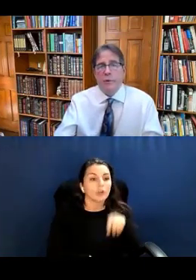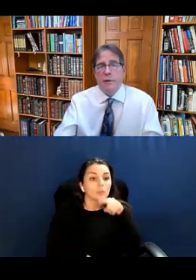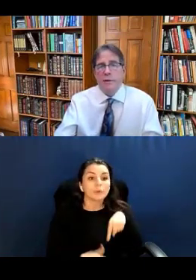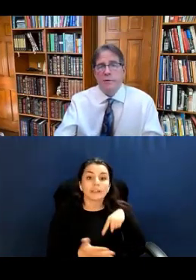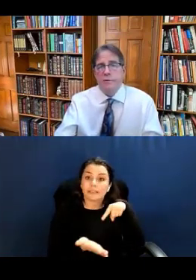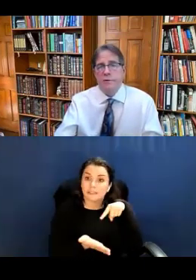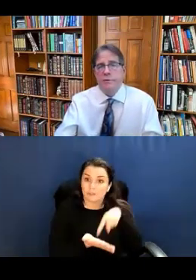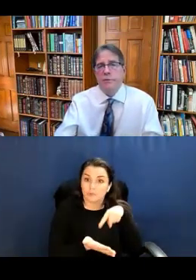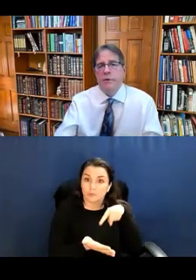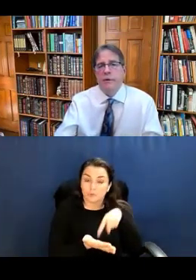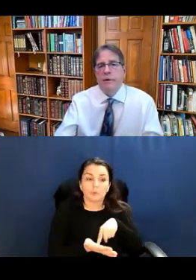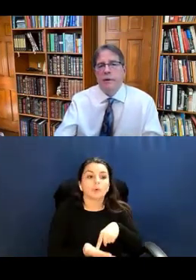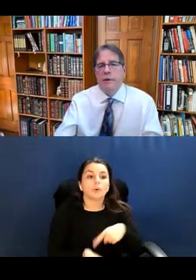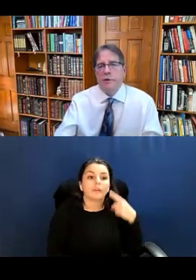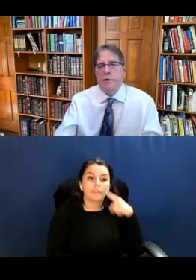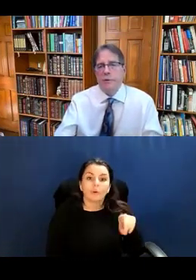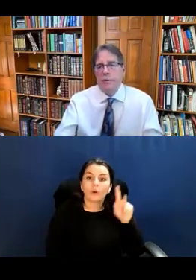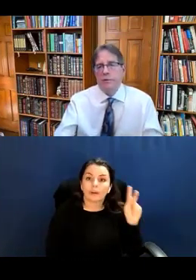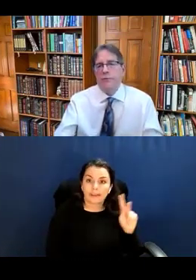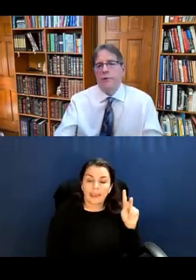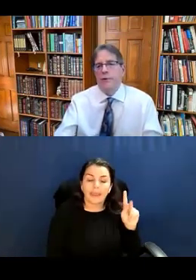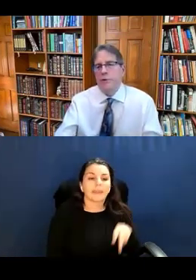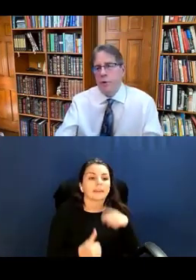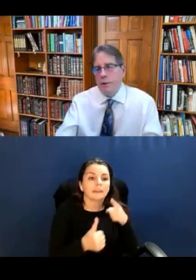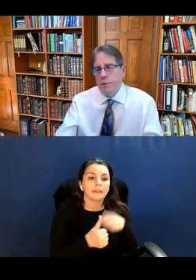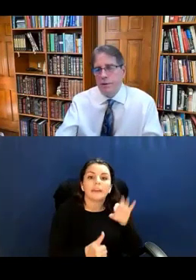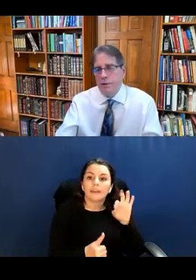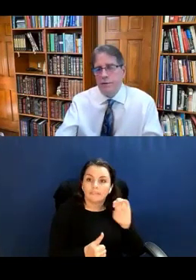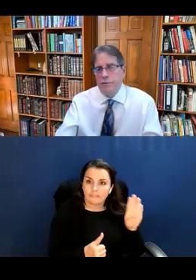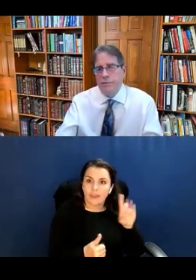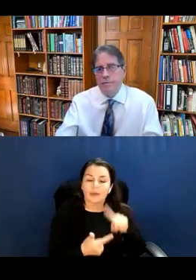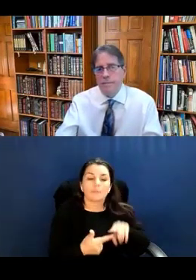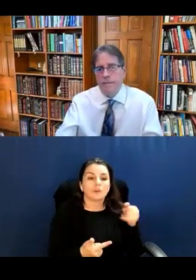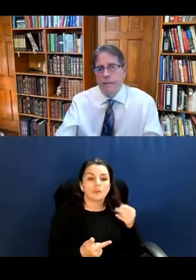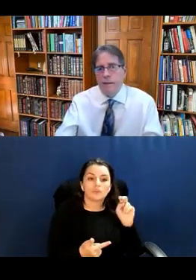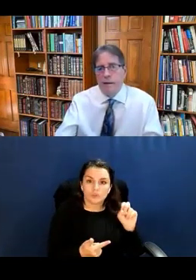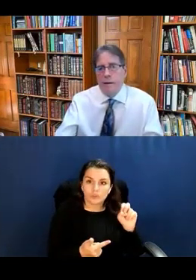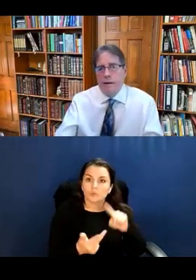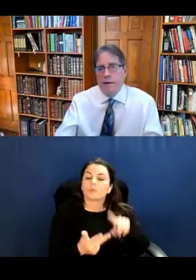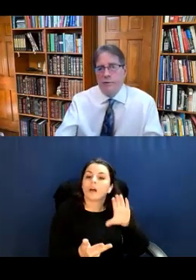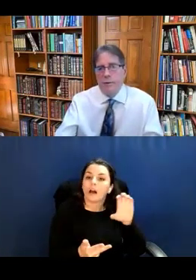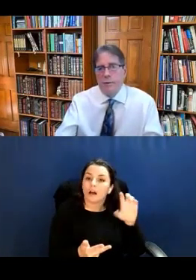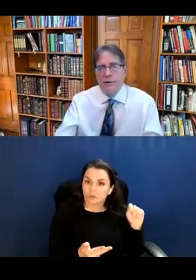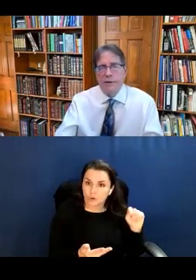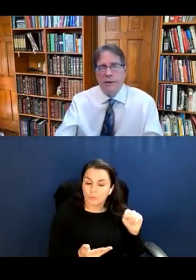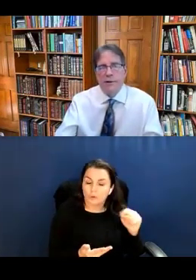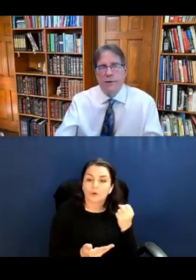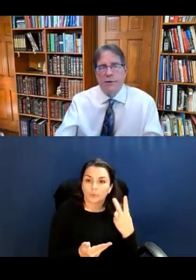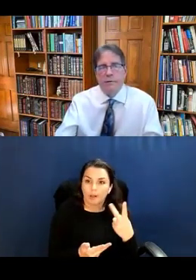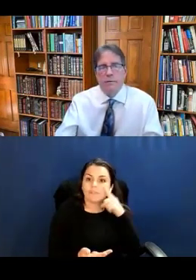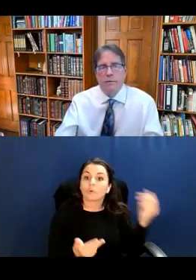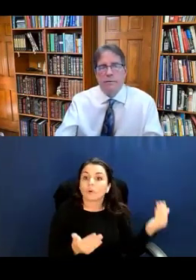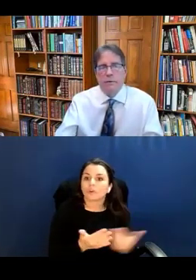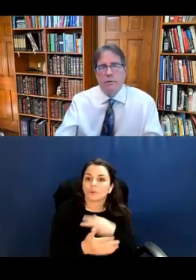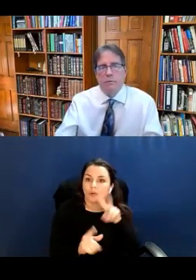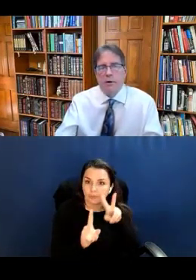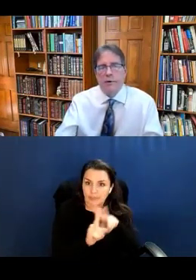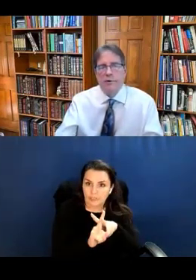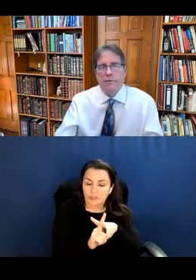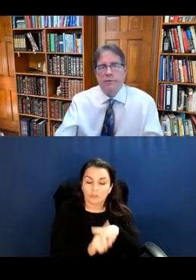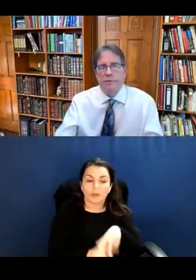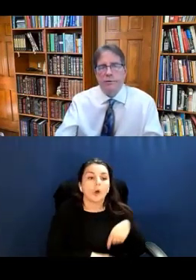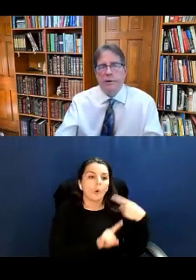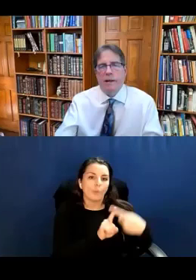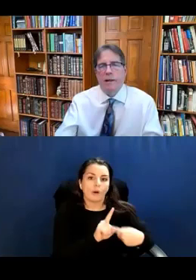February, June, and October 12th for new applications. And it's 1 month later, so